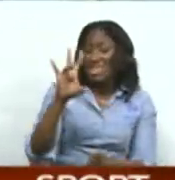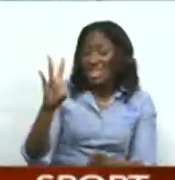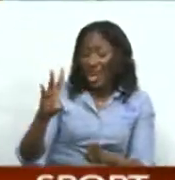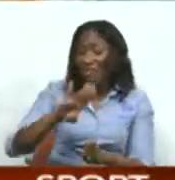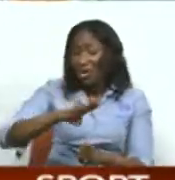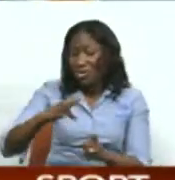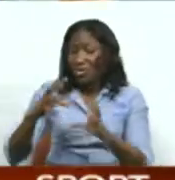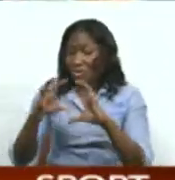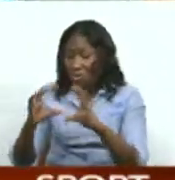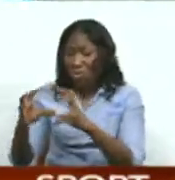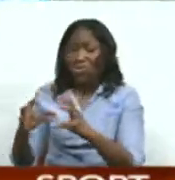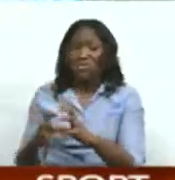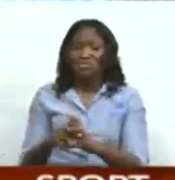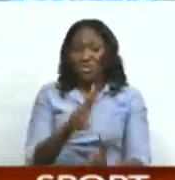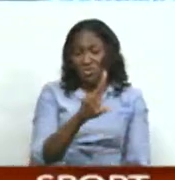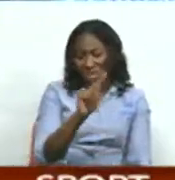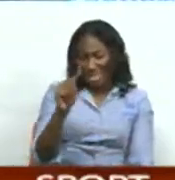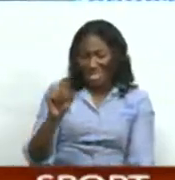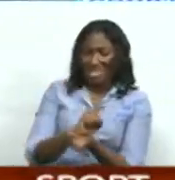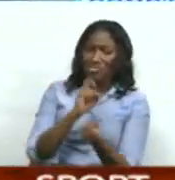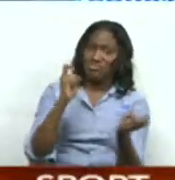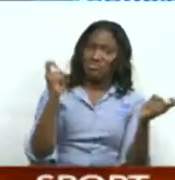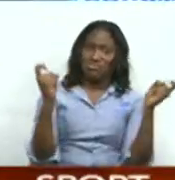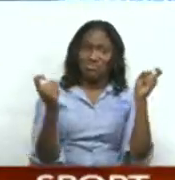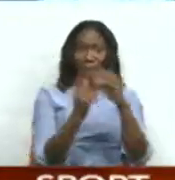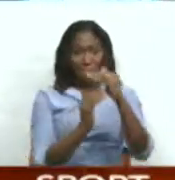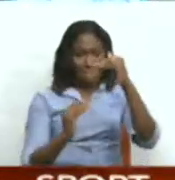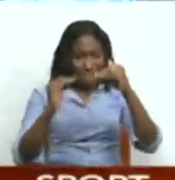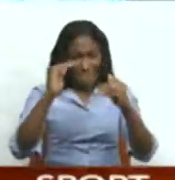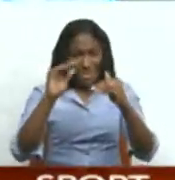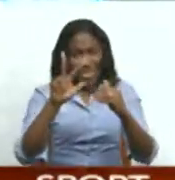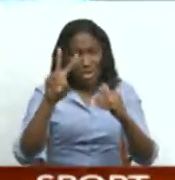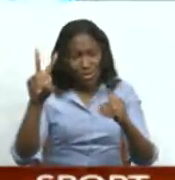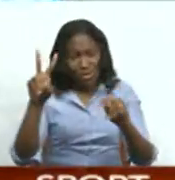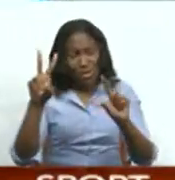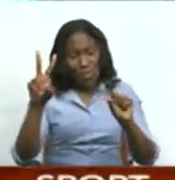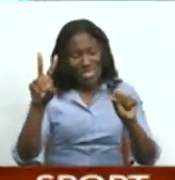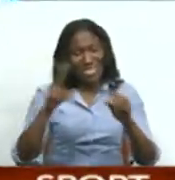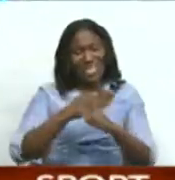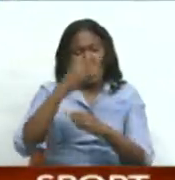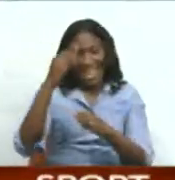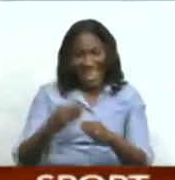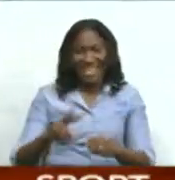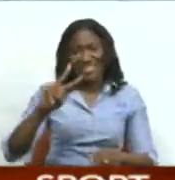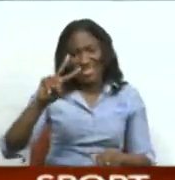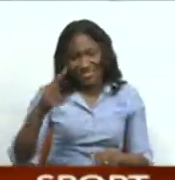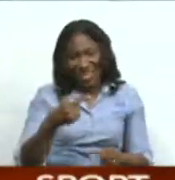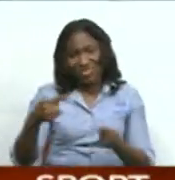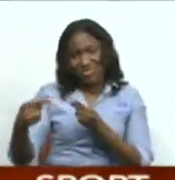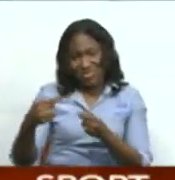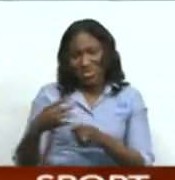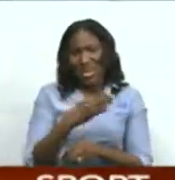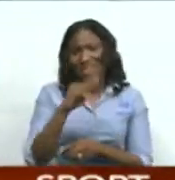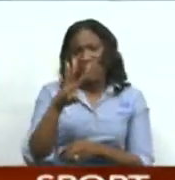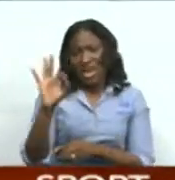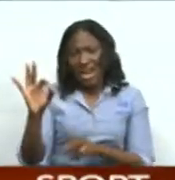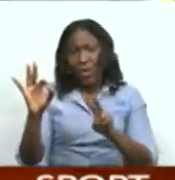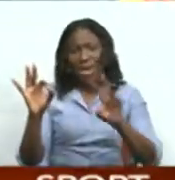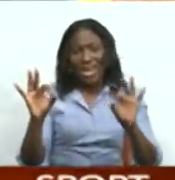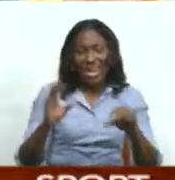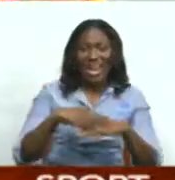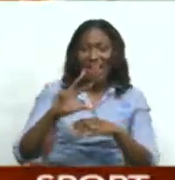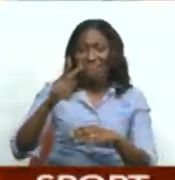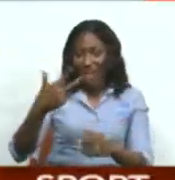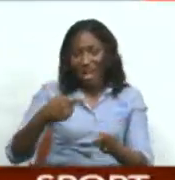attack position, UTT turned things around to lead 32-20 at the end of the second period and 49-28 at the end of